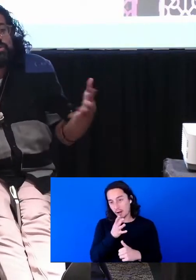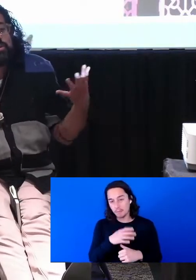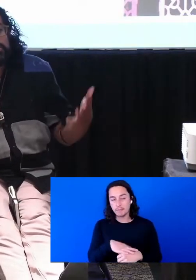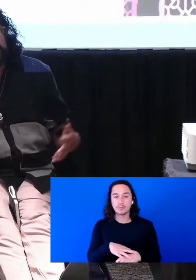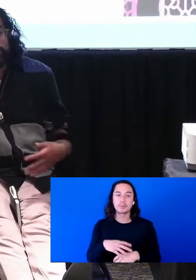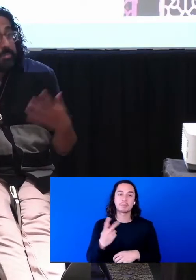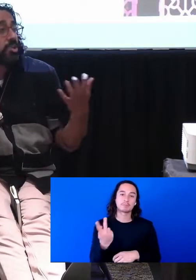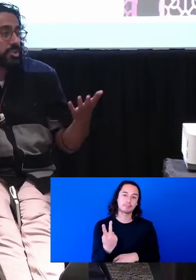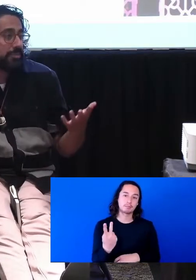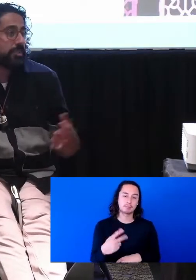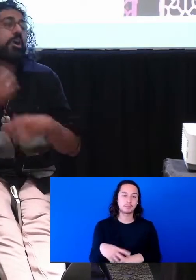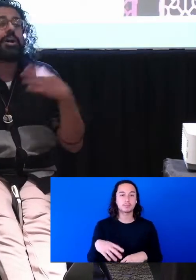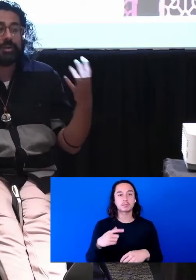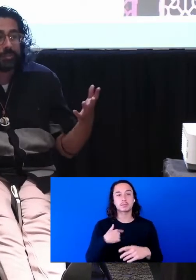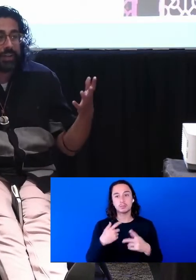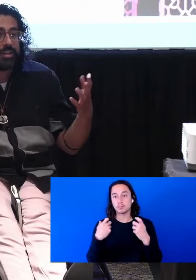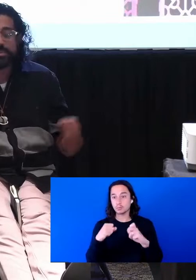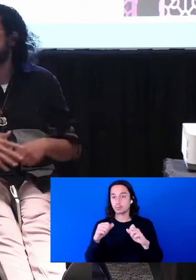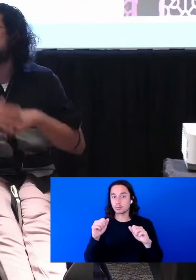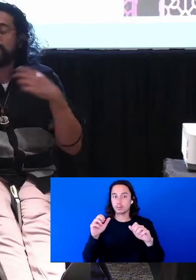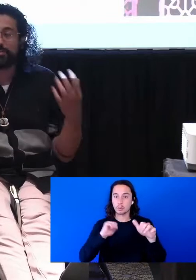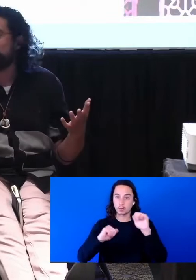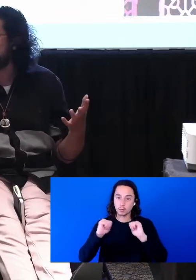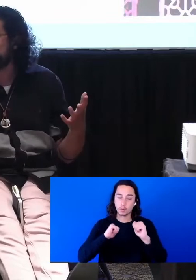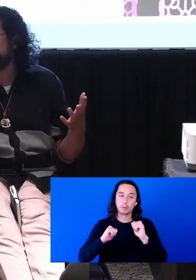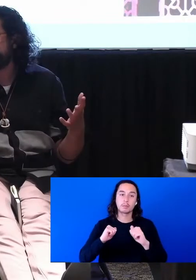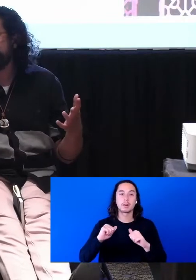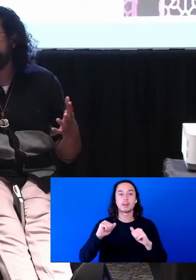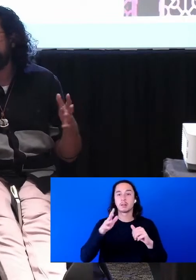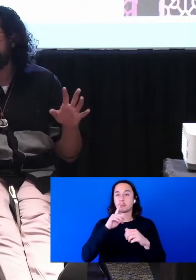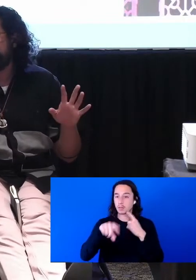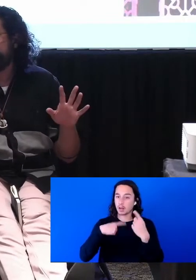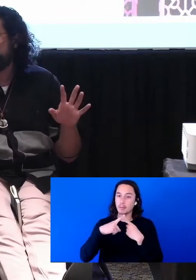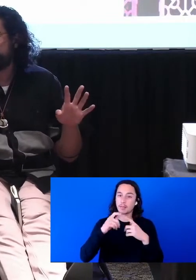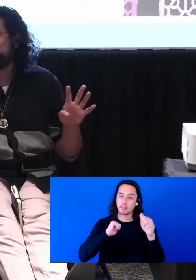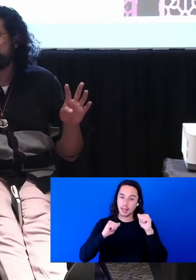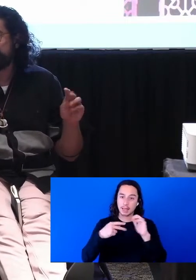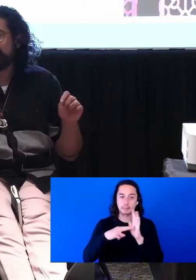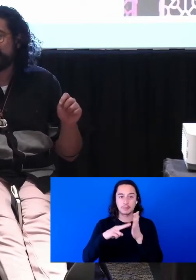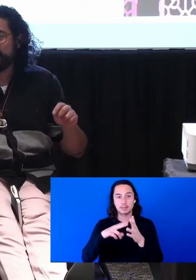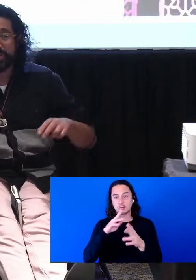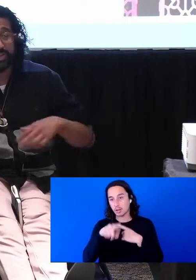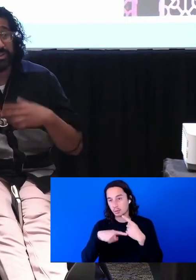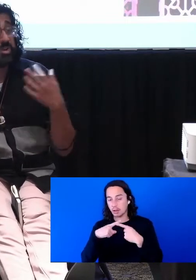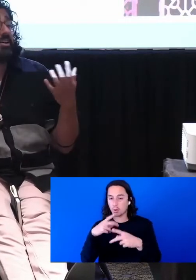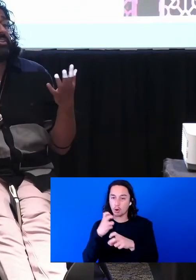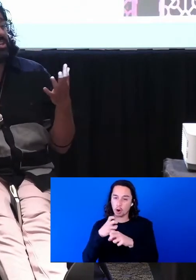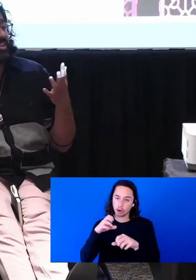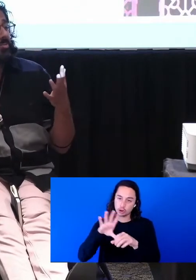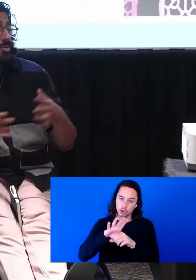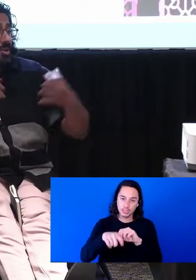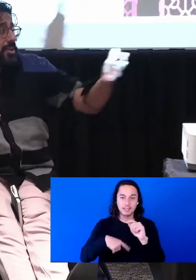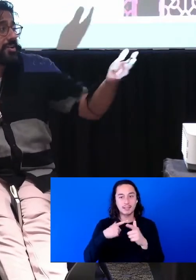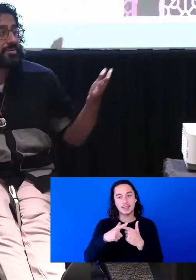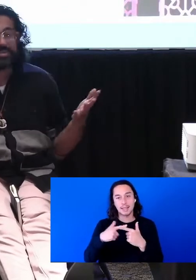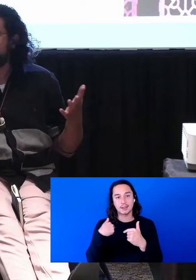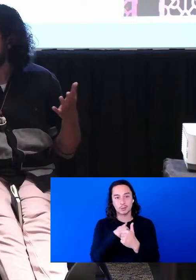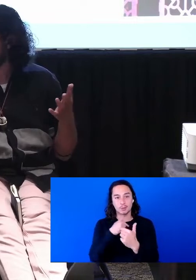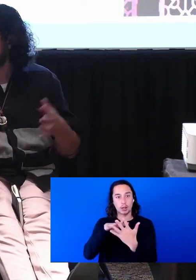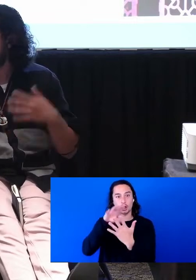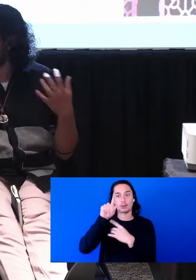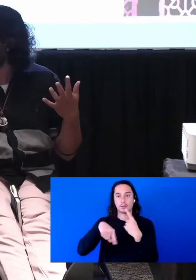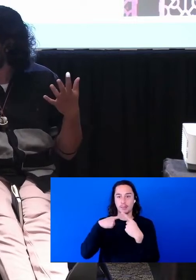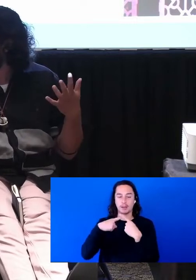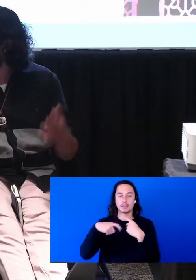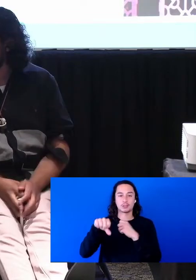trying to perform dramaturgy. We talk about the play, which means we talk about hardship, and then all of a sudden we learn about each other, which we all know as